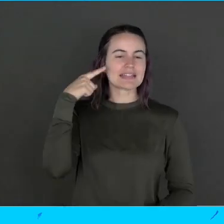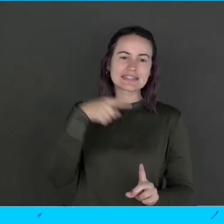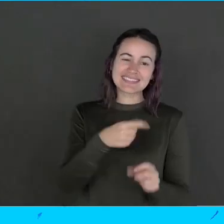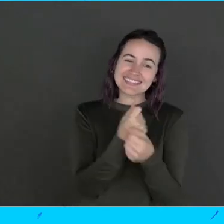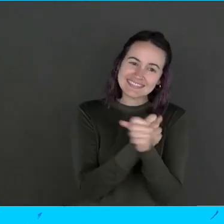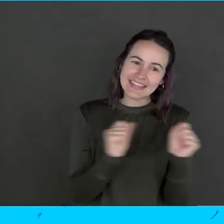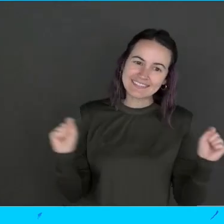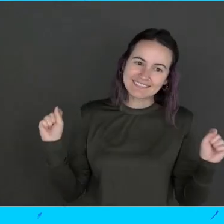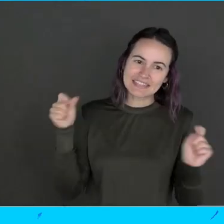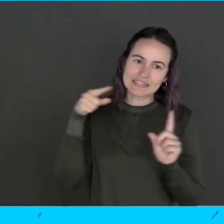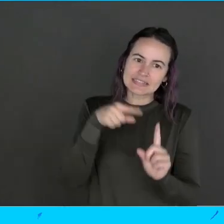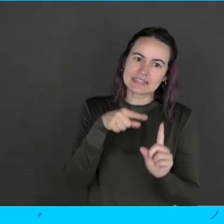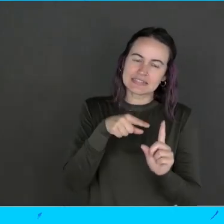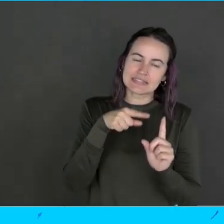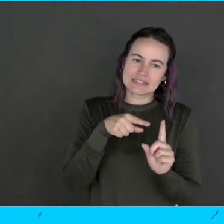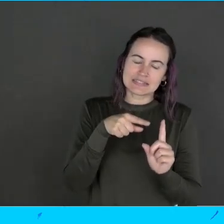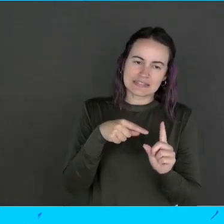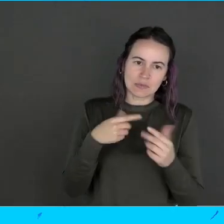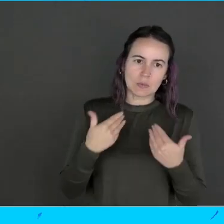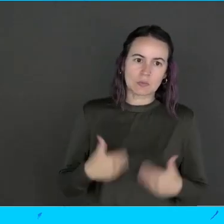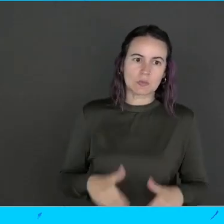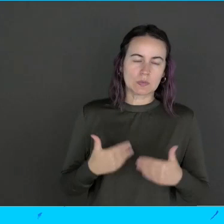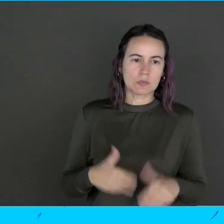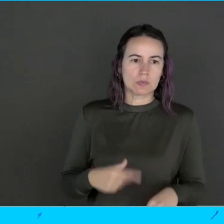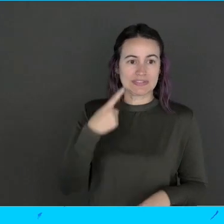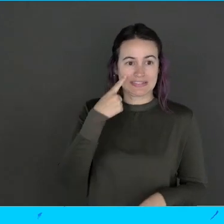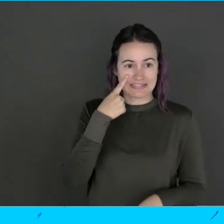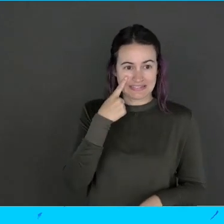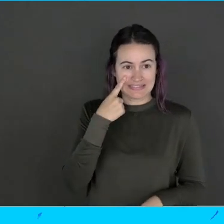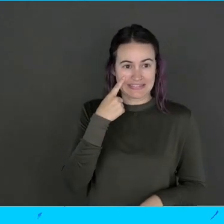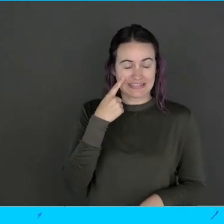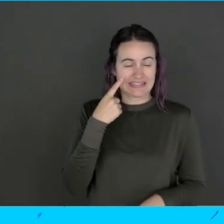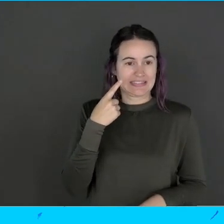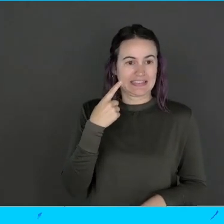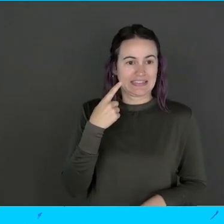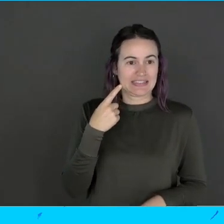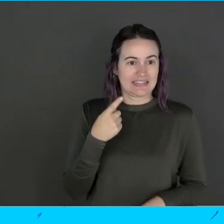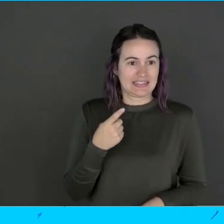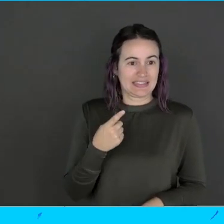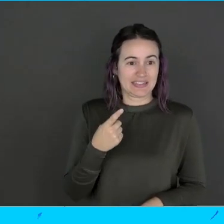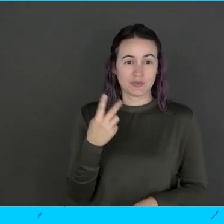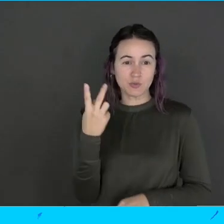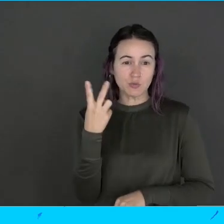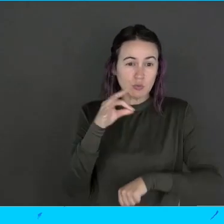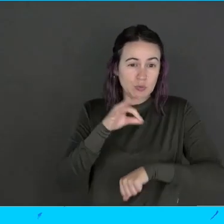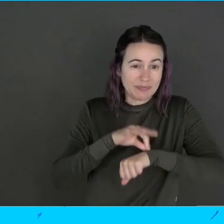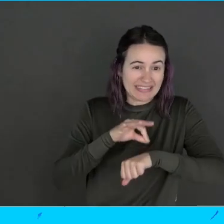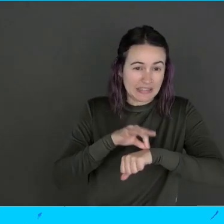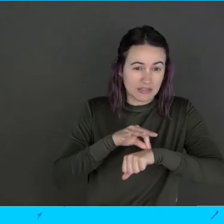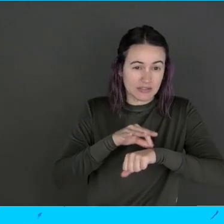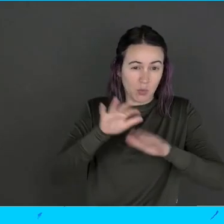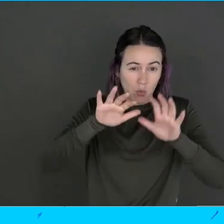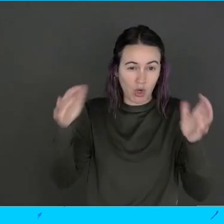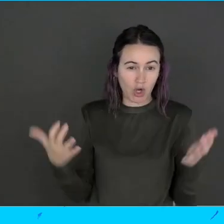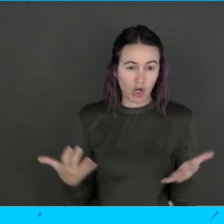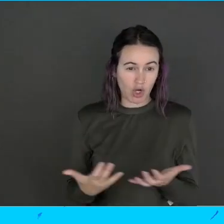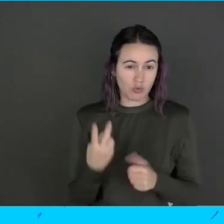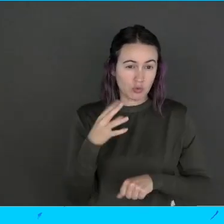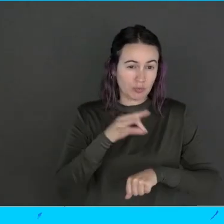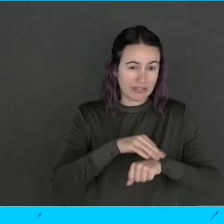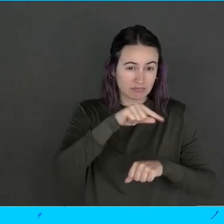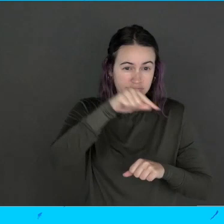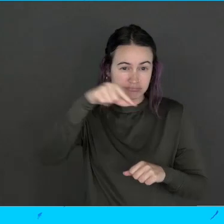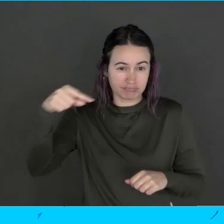surprising. Those numbers are shocking. One adolescent in youth death every 2 minutes around the world, that is completely unacceptable.